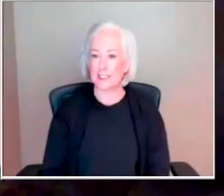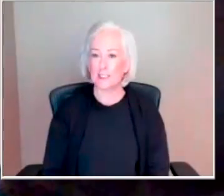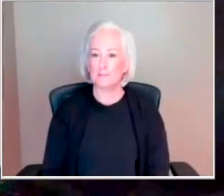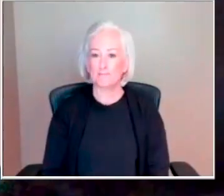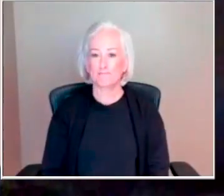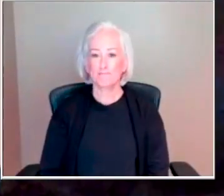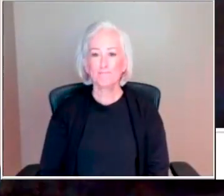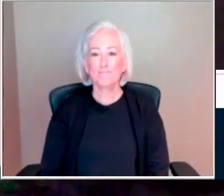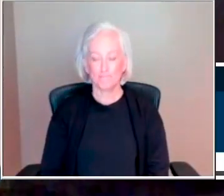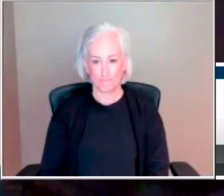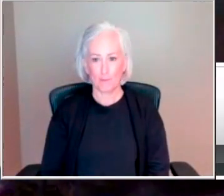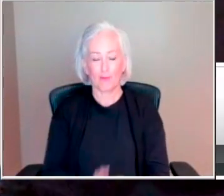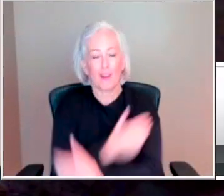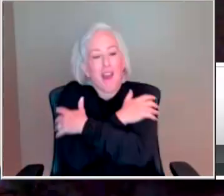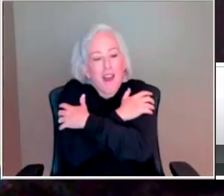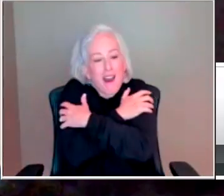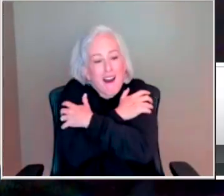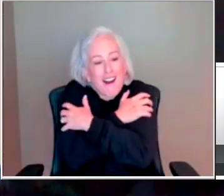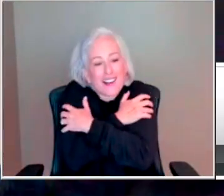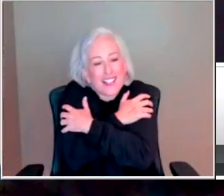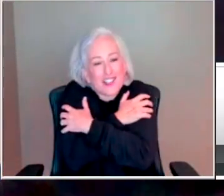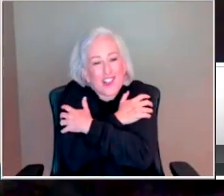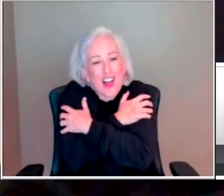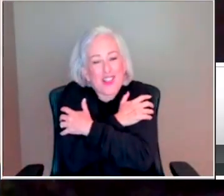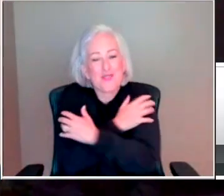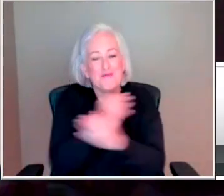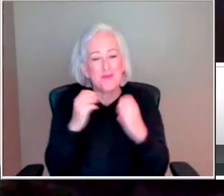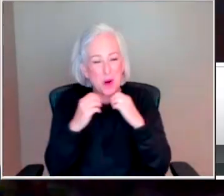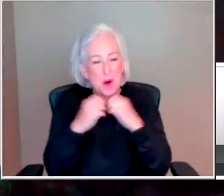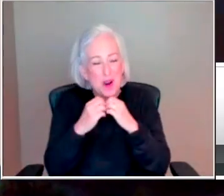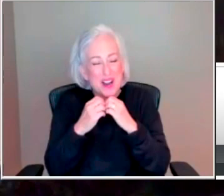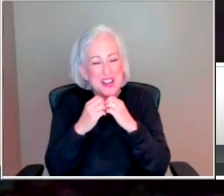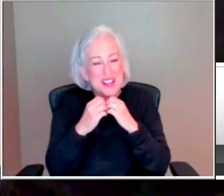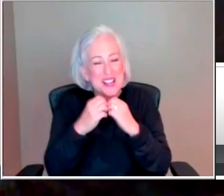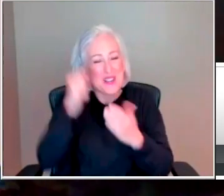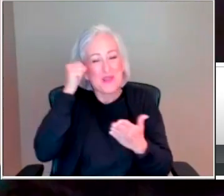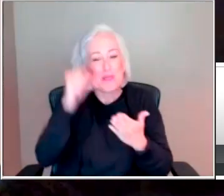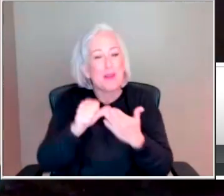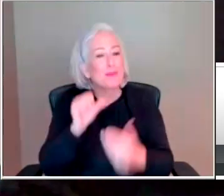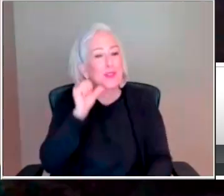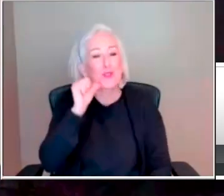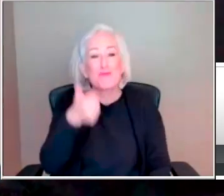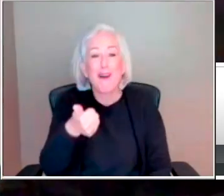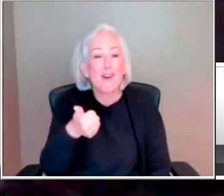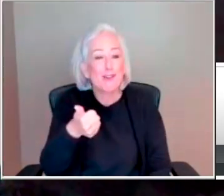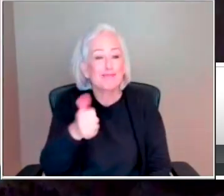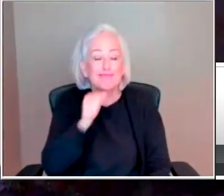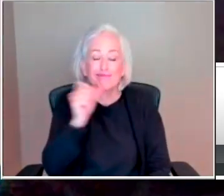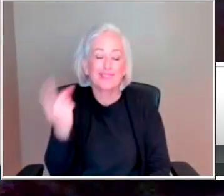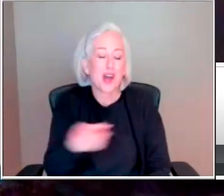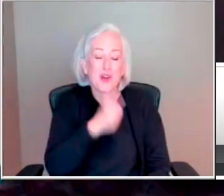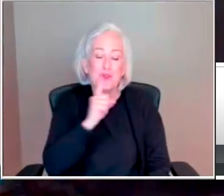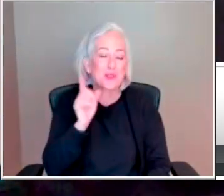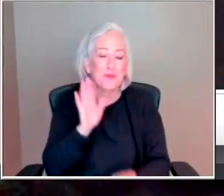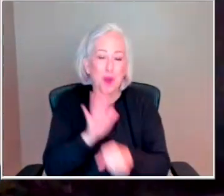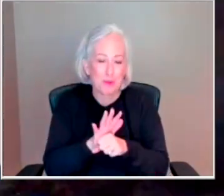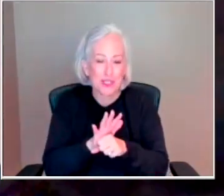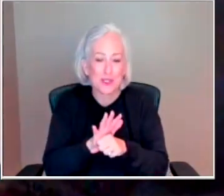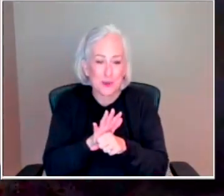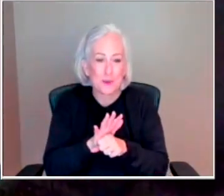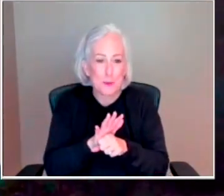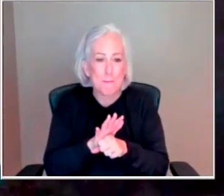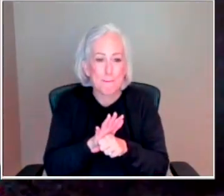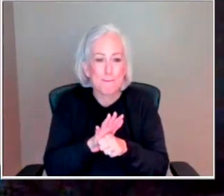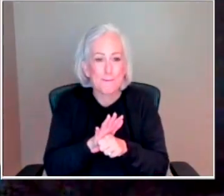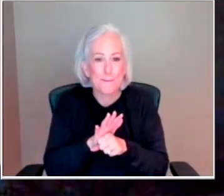Just to hug each other a little longer, and remember that tomorrow's not always promised, and that there is a